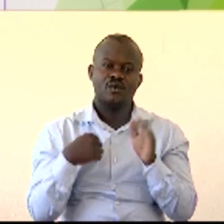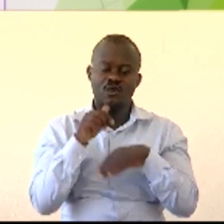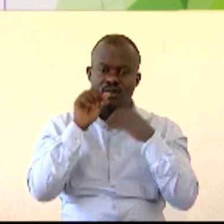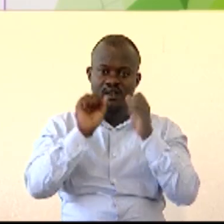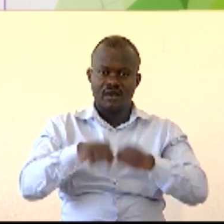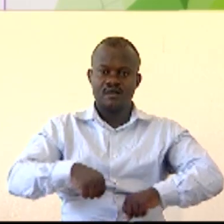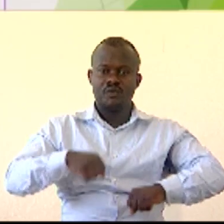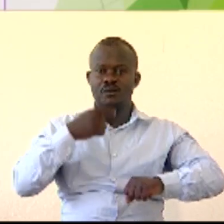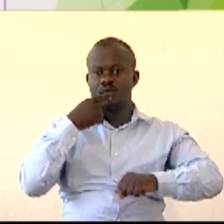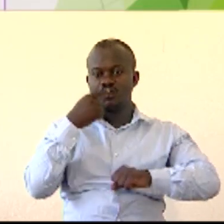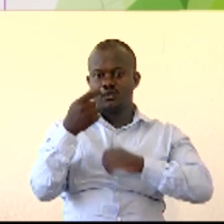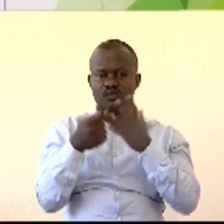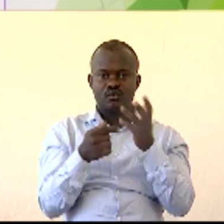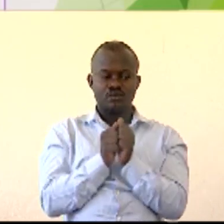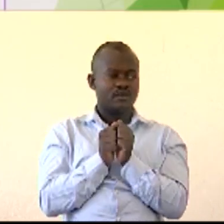to